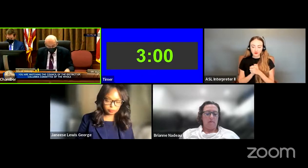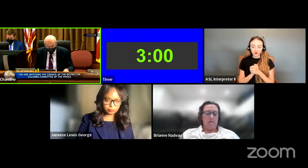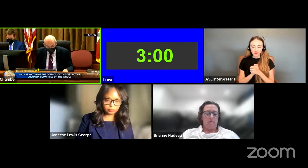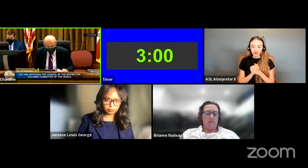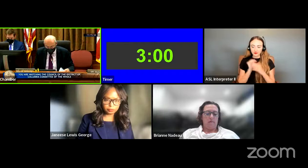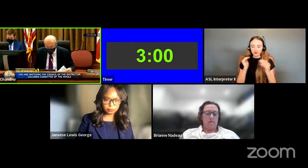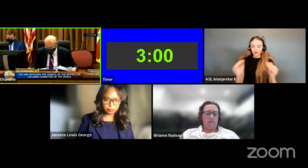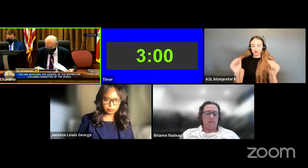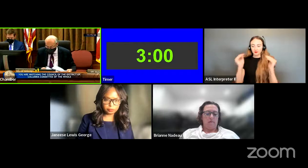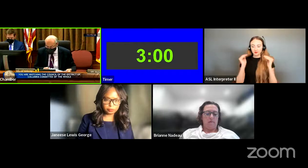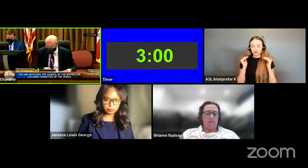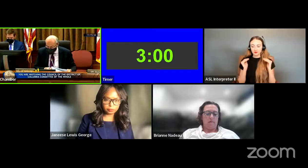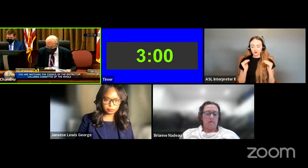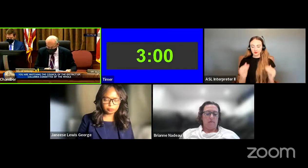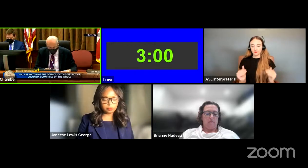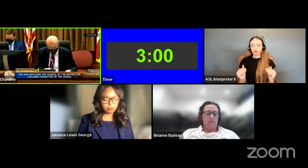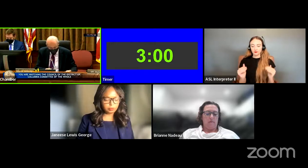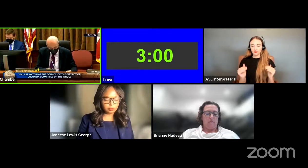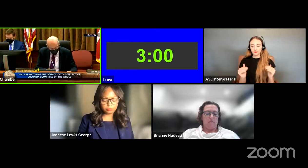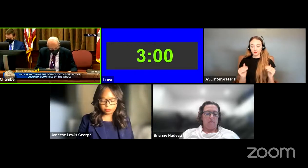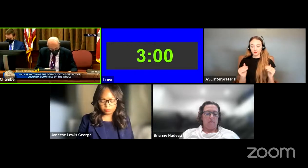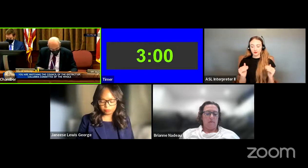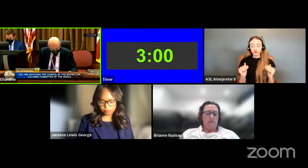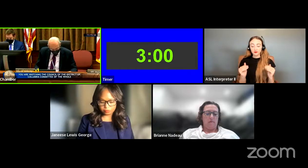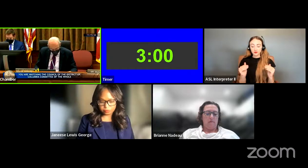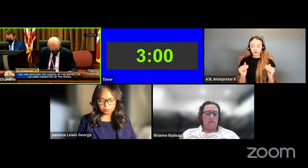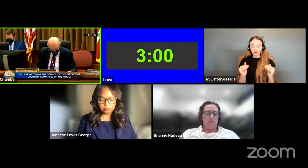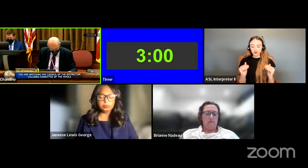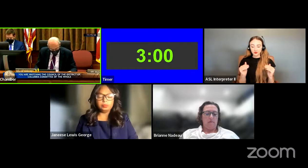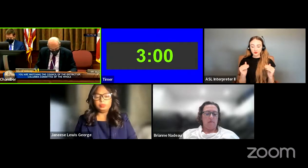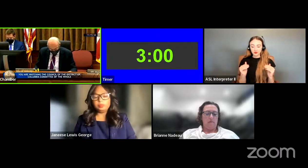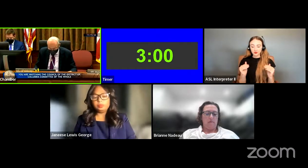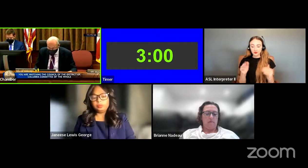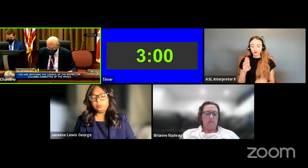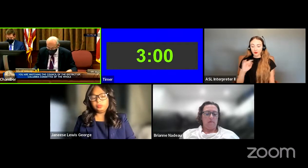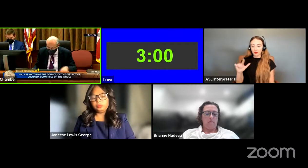The next measure for markup is Bill